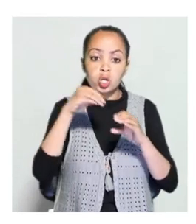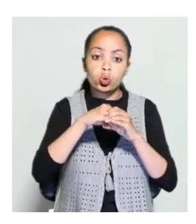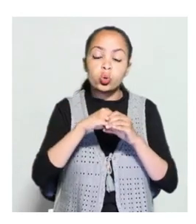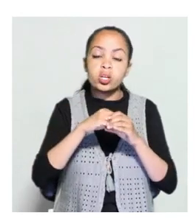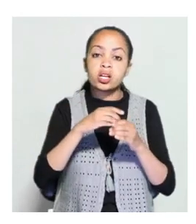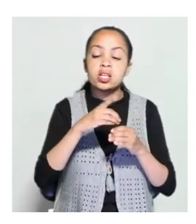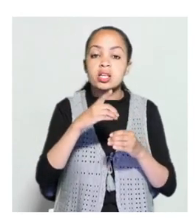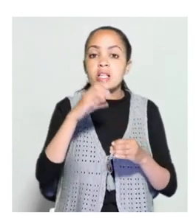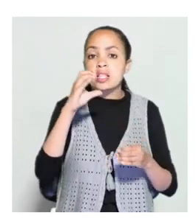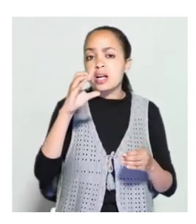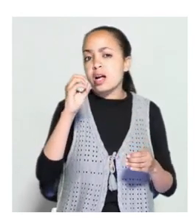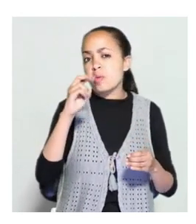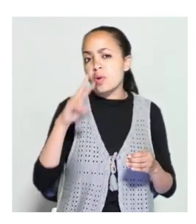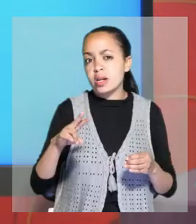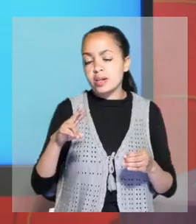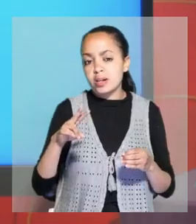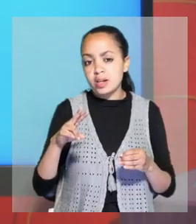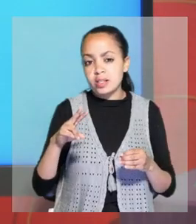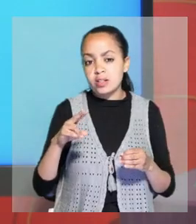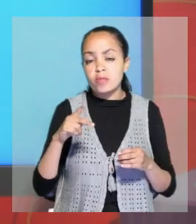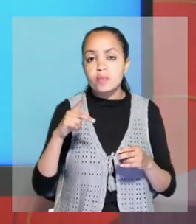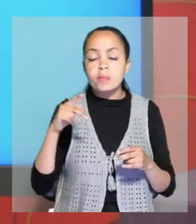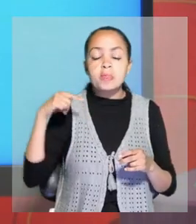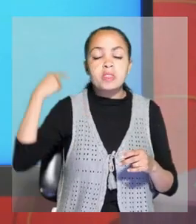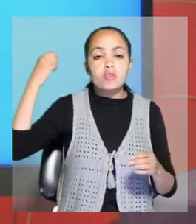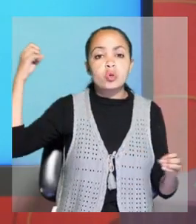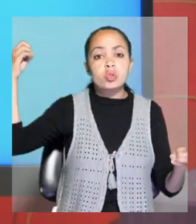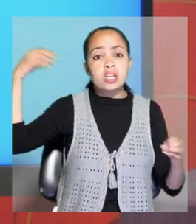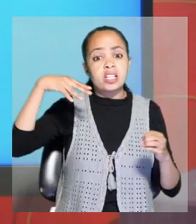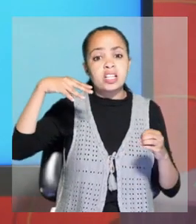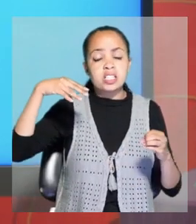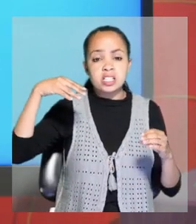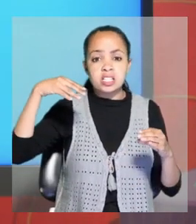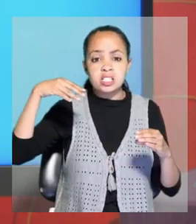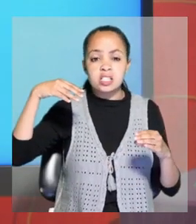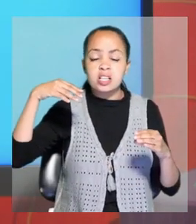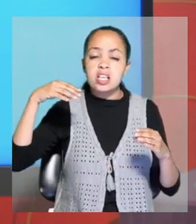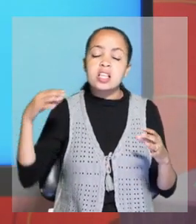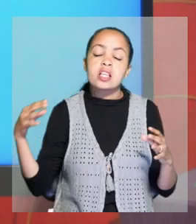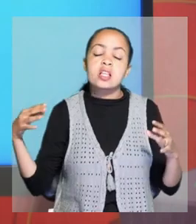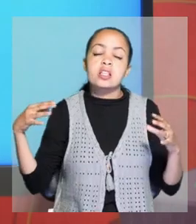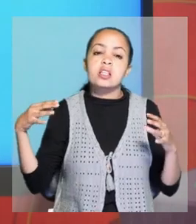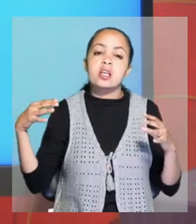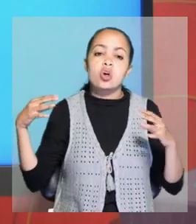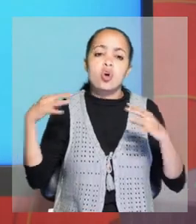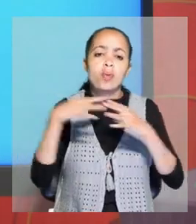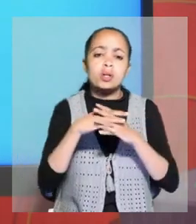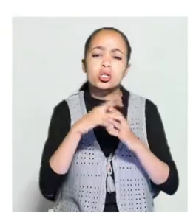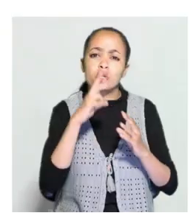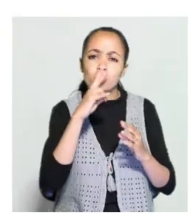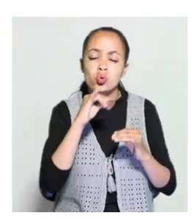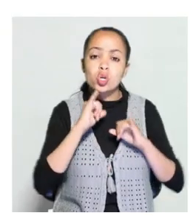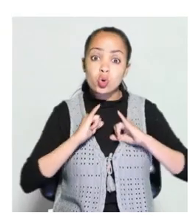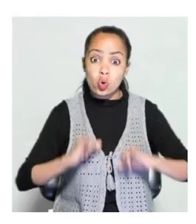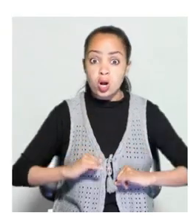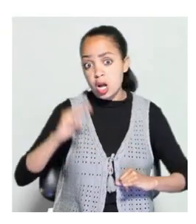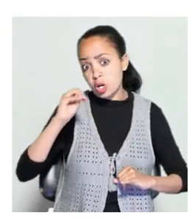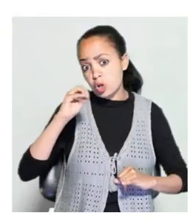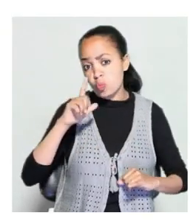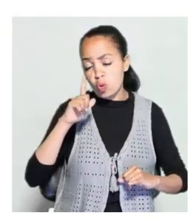carbohydrate. In the case, photosynthesis involves the combination of two inorganic